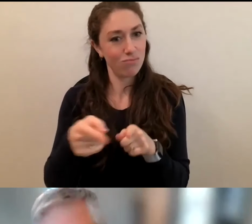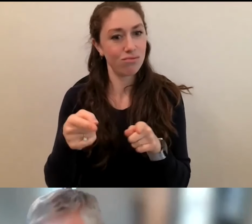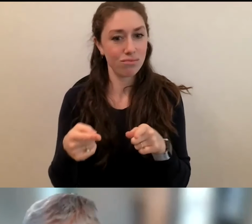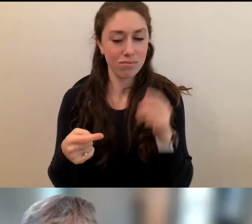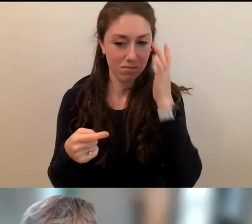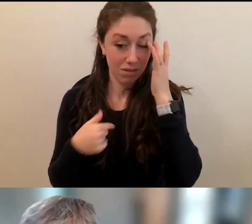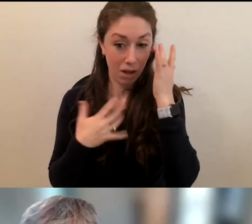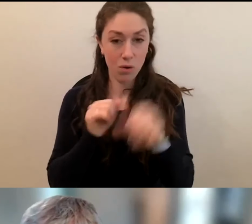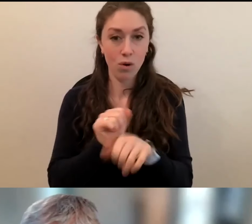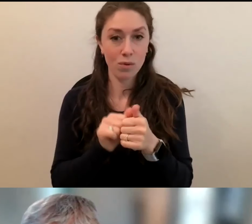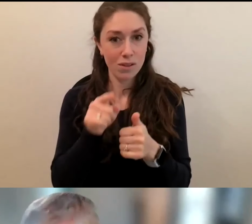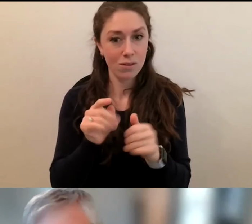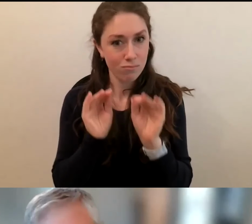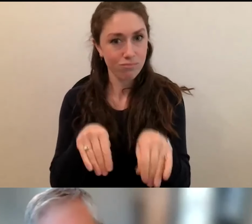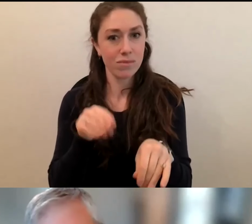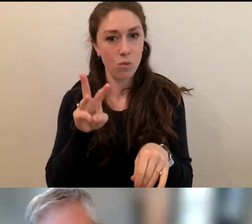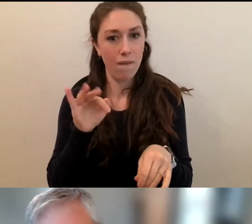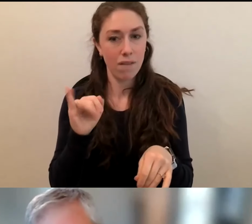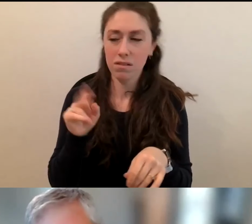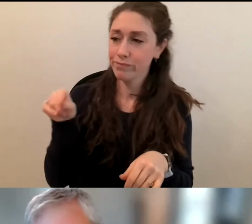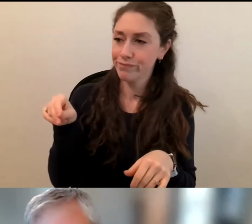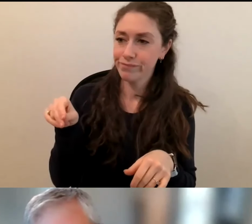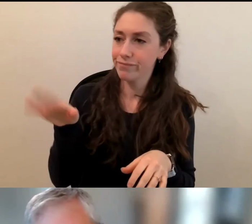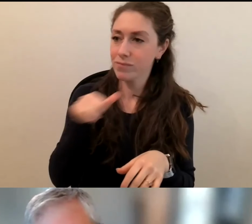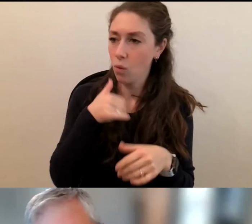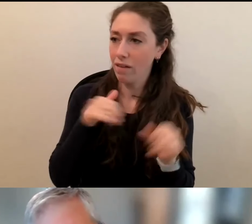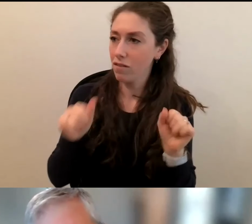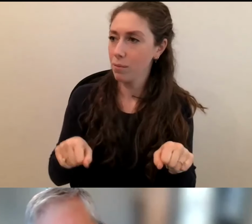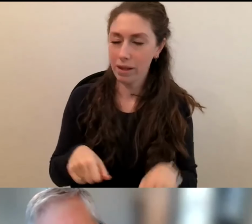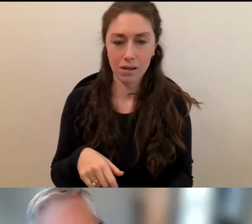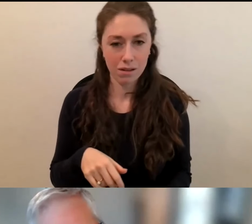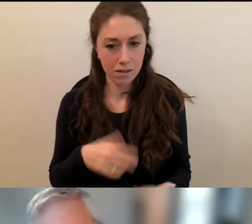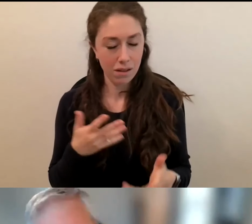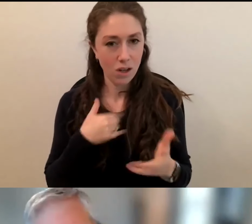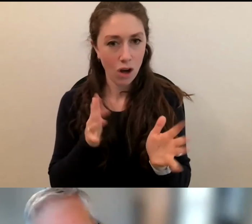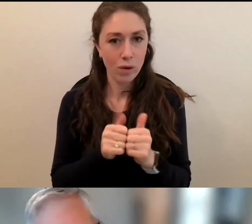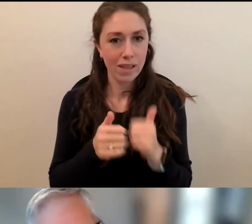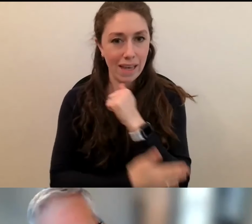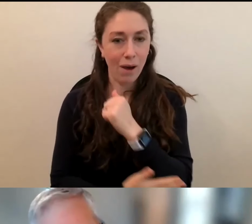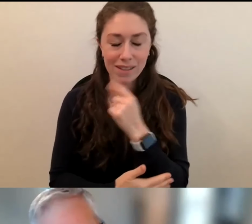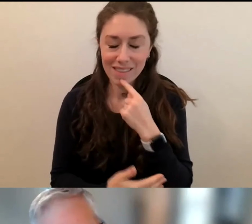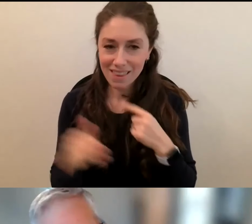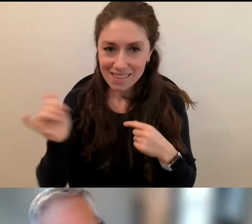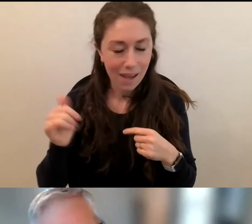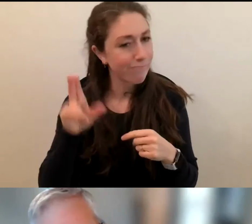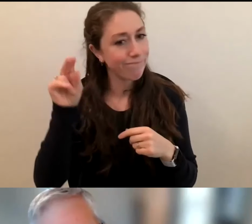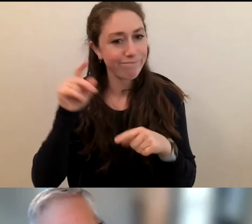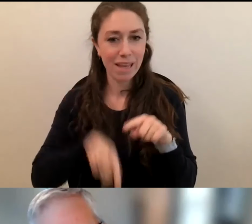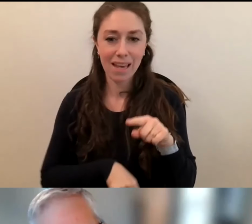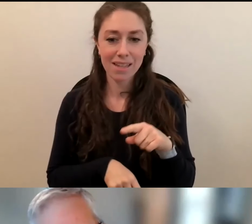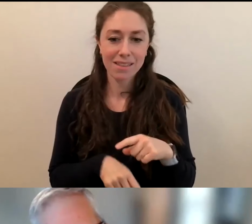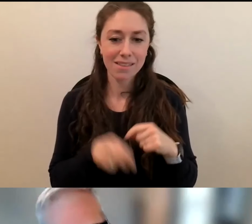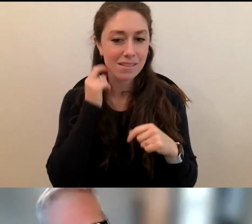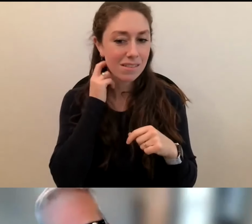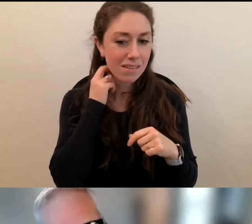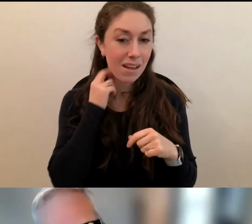about putting Wi-Fi in. Nope, can't do it. Don't have the bandwidth. Talked to the county. They said the same thing. Turns out this